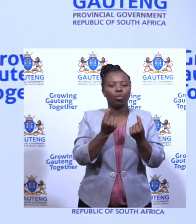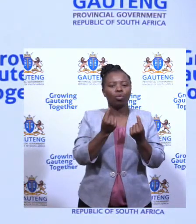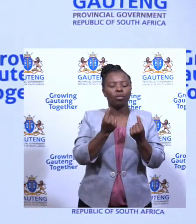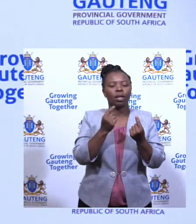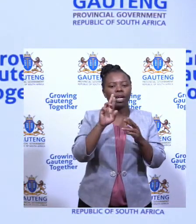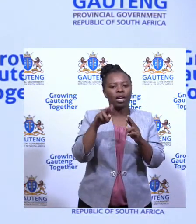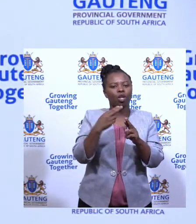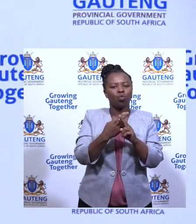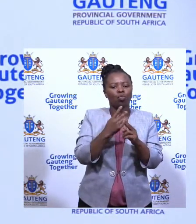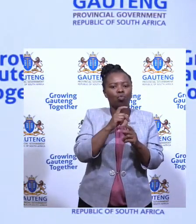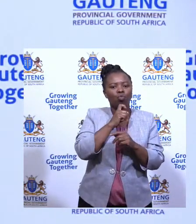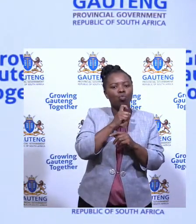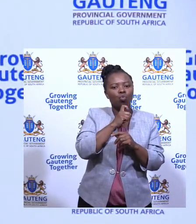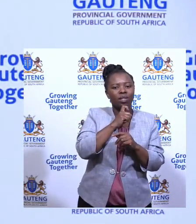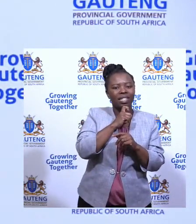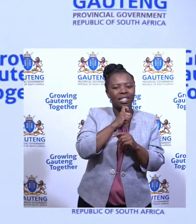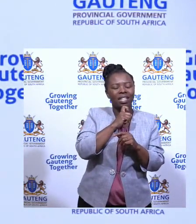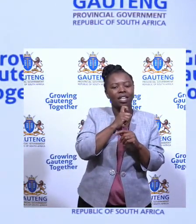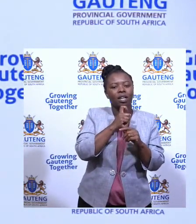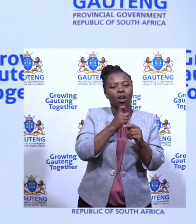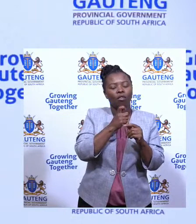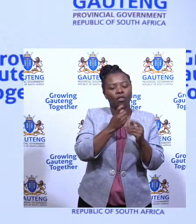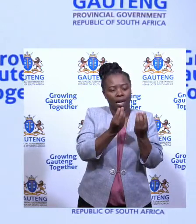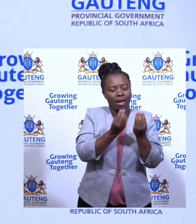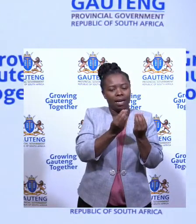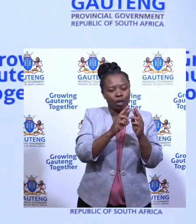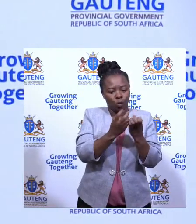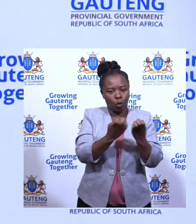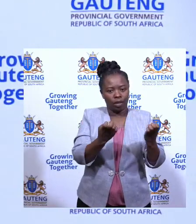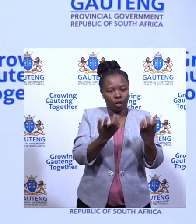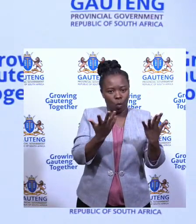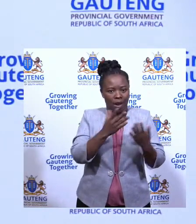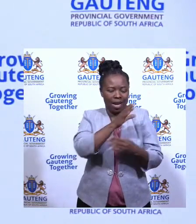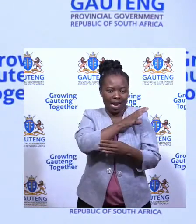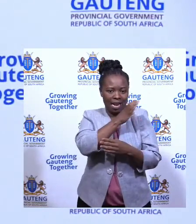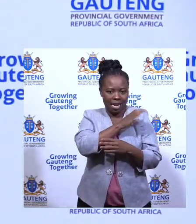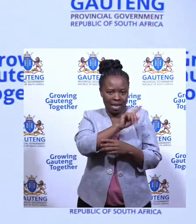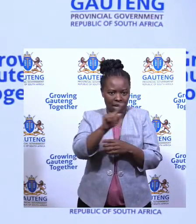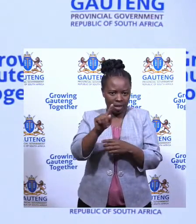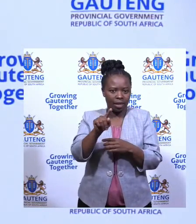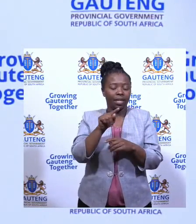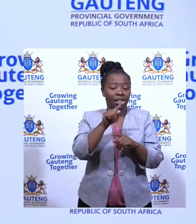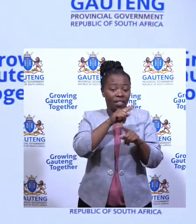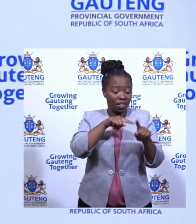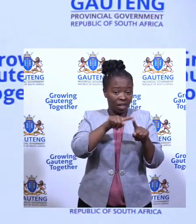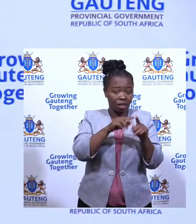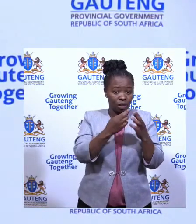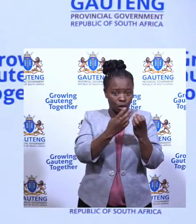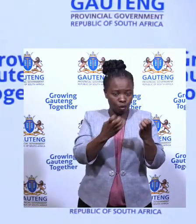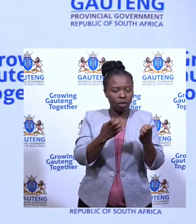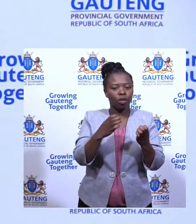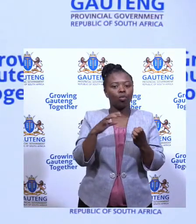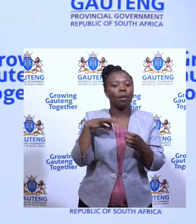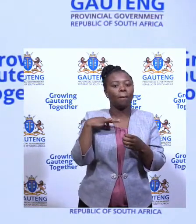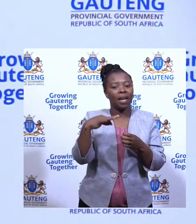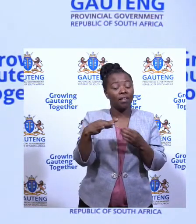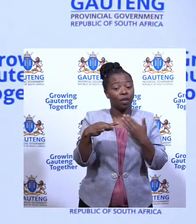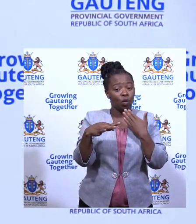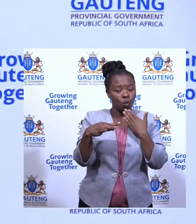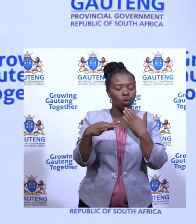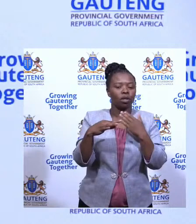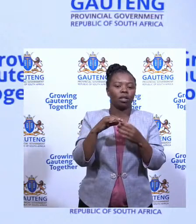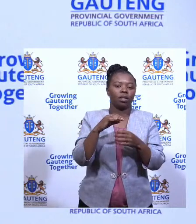reutilization or the utilization of these tents that can provide the benefit, the biggest benefit to the province.